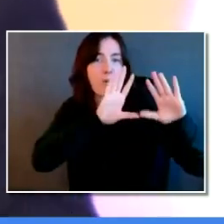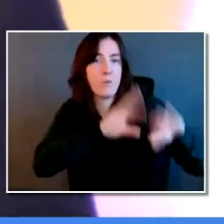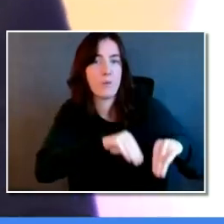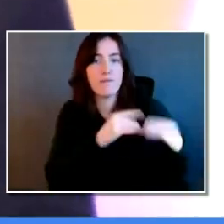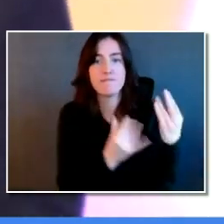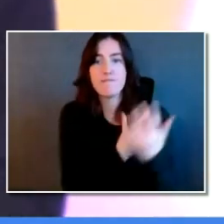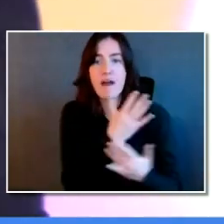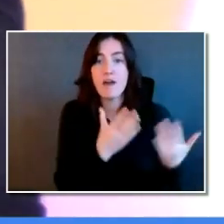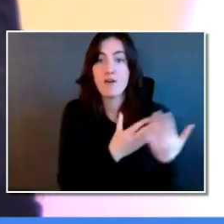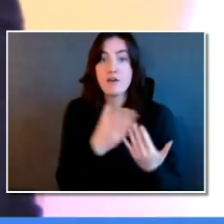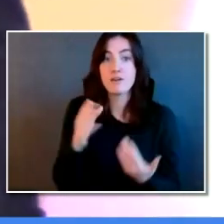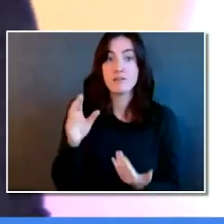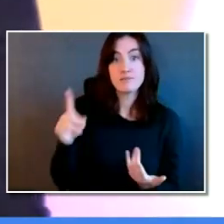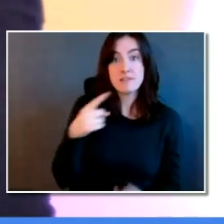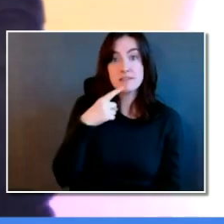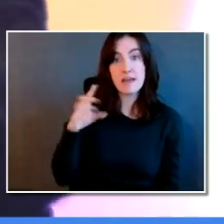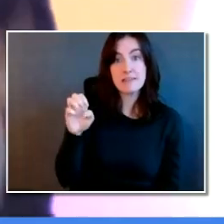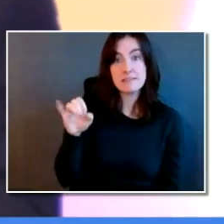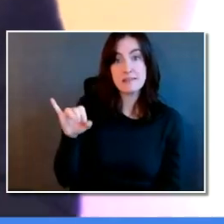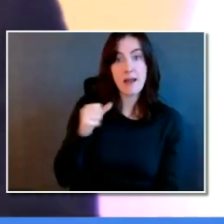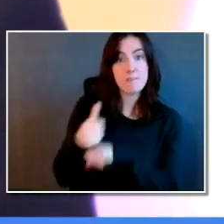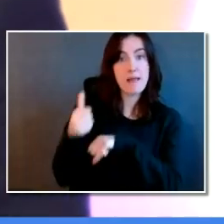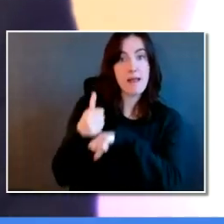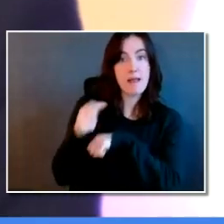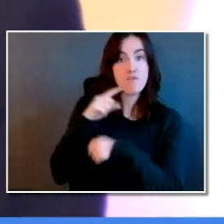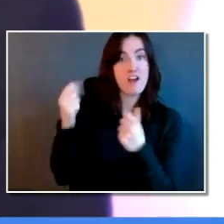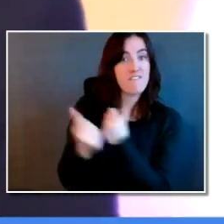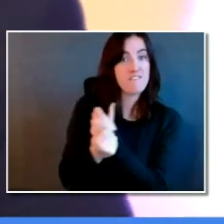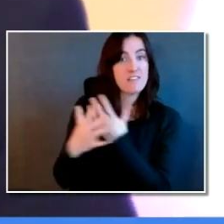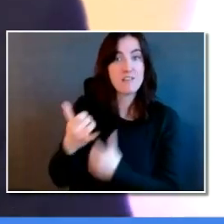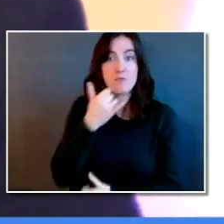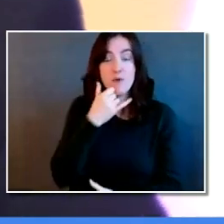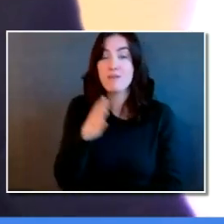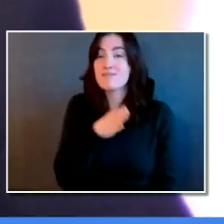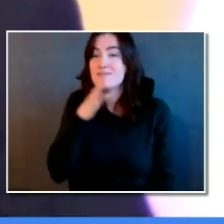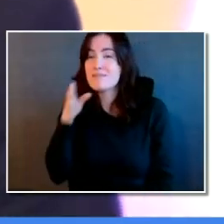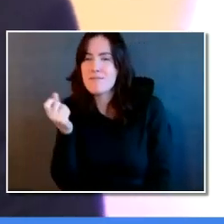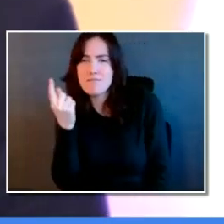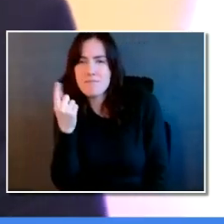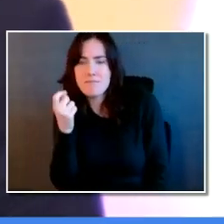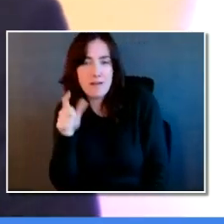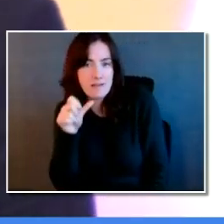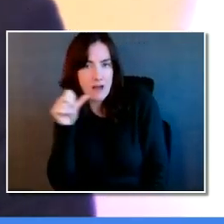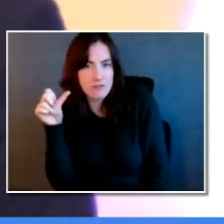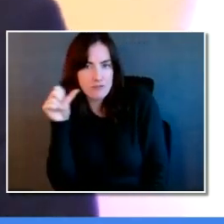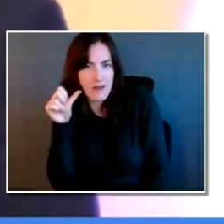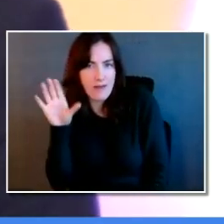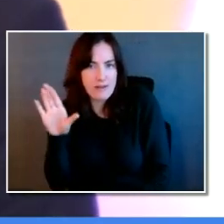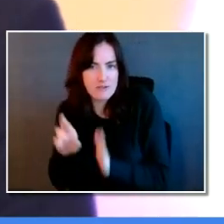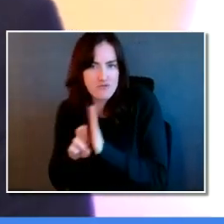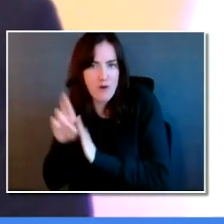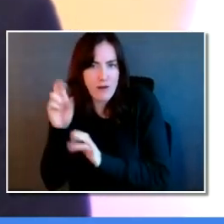everything that goes wrong. Now, I would note, as a side note, his rocket blew up yesterday.